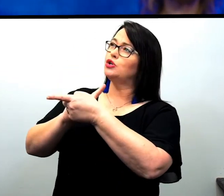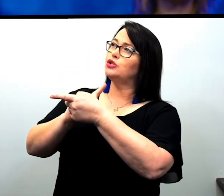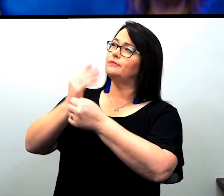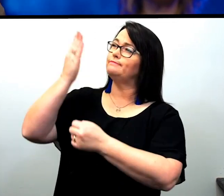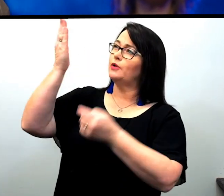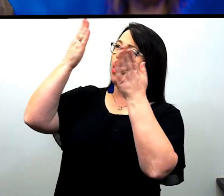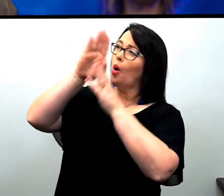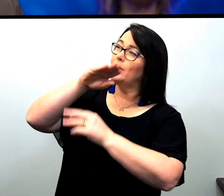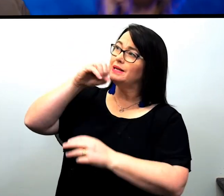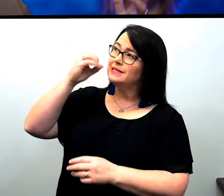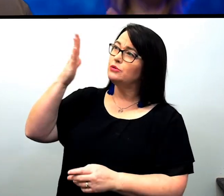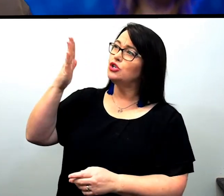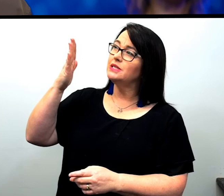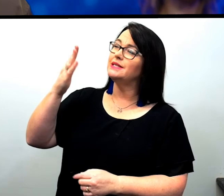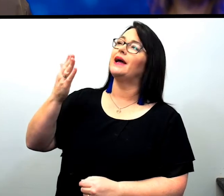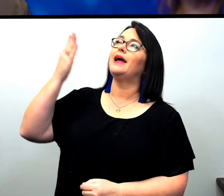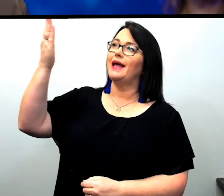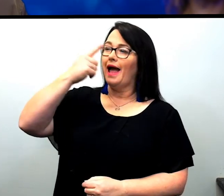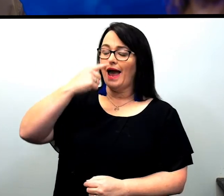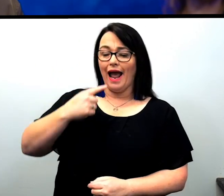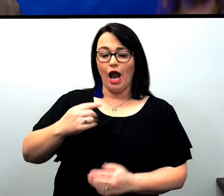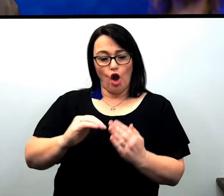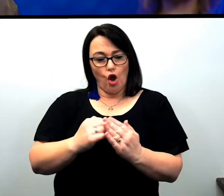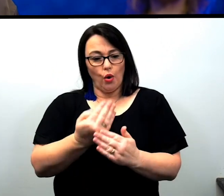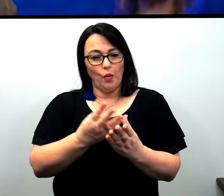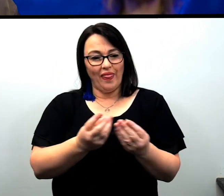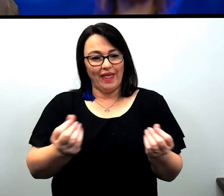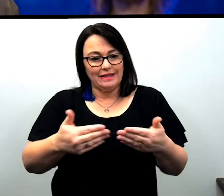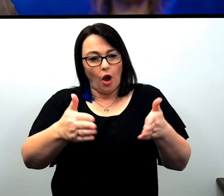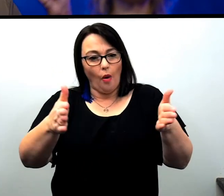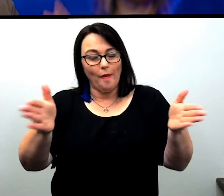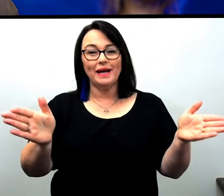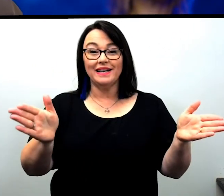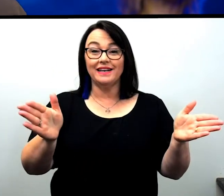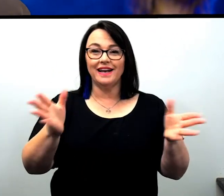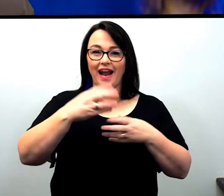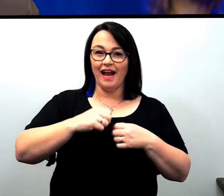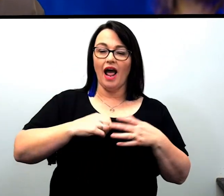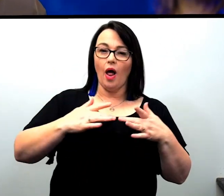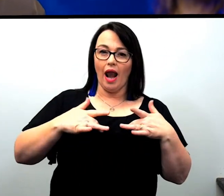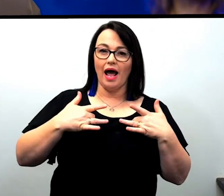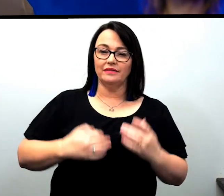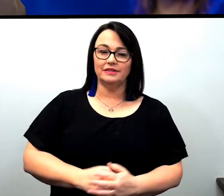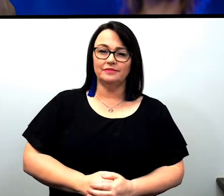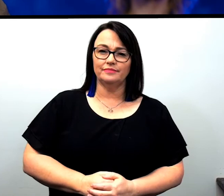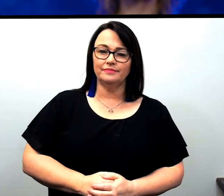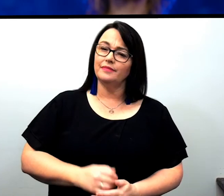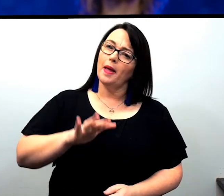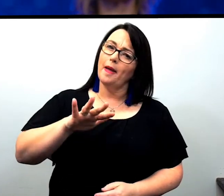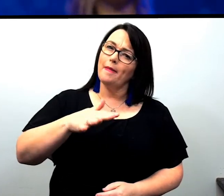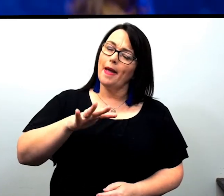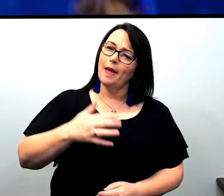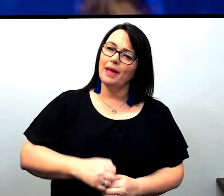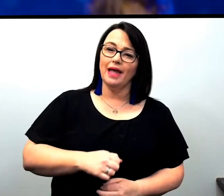Holy Spirit, God opens up new things in our lives. You know, there's a whole group of people here today who may be